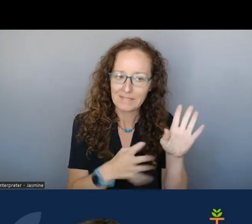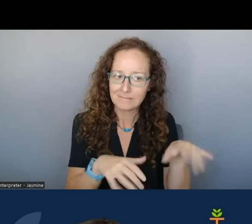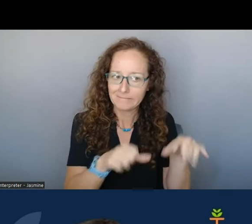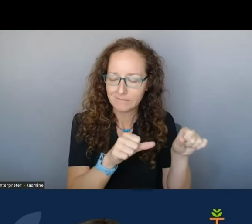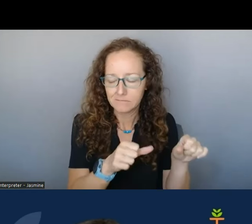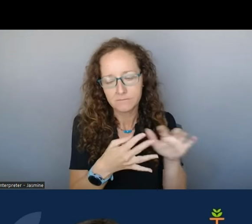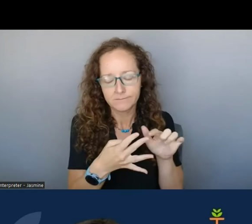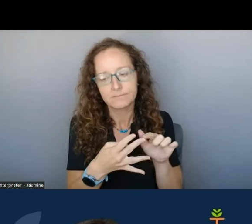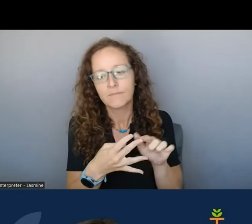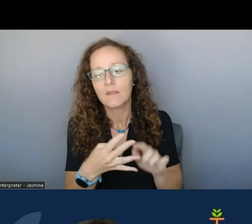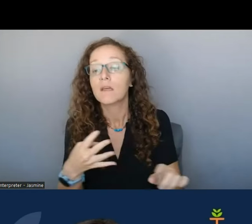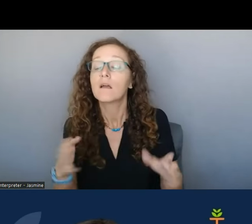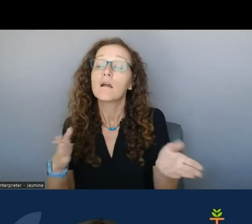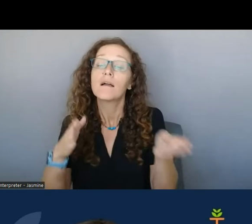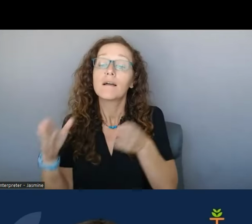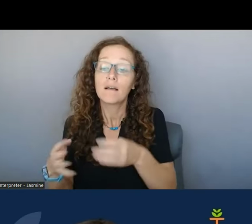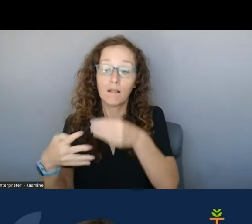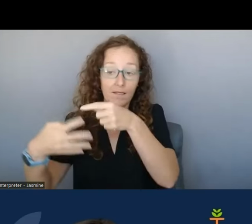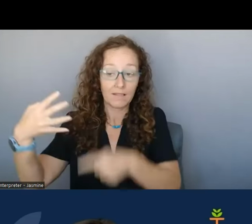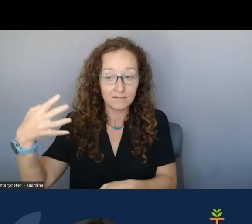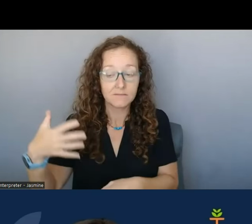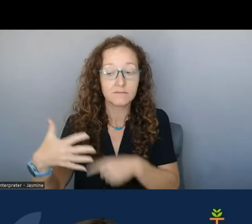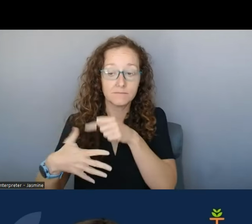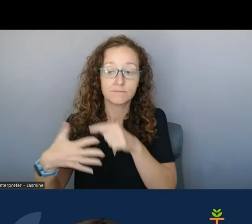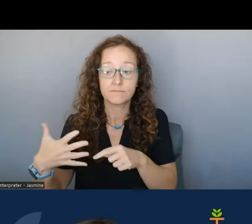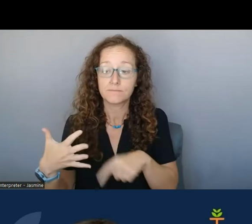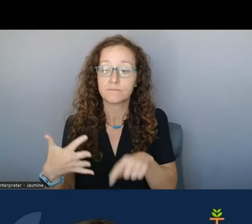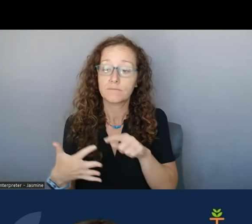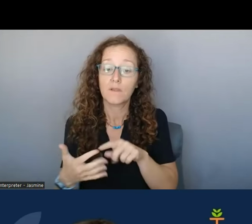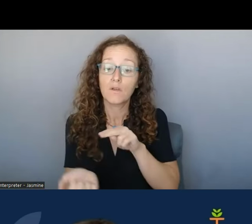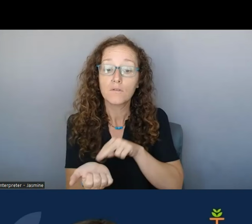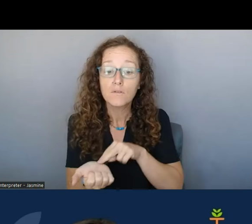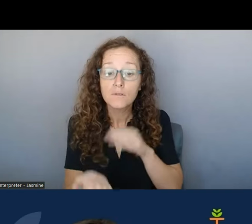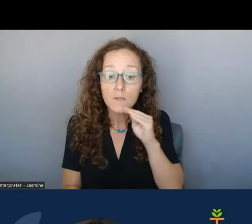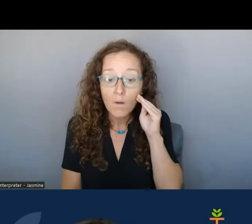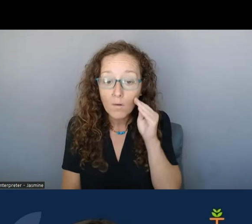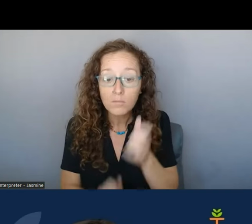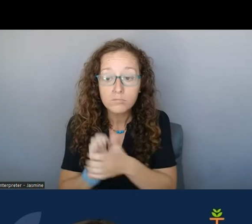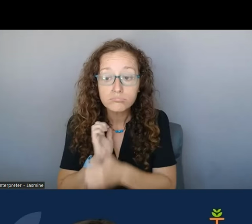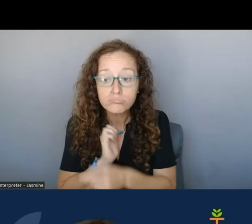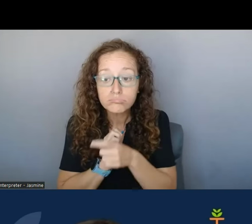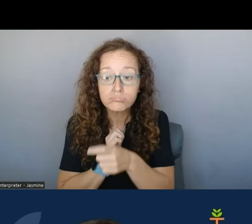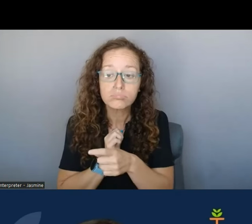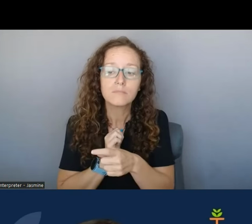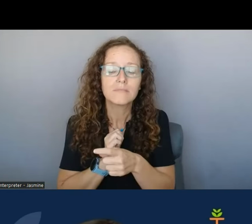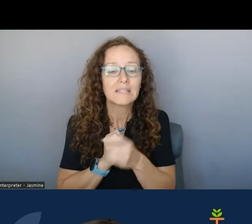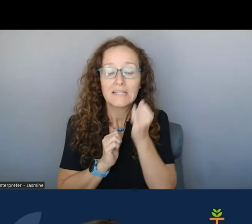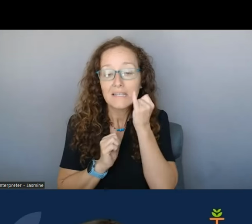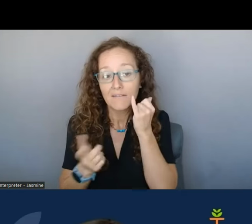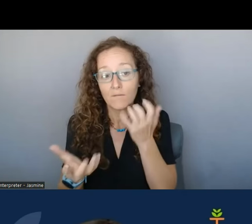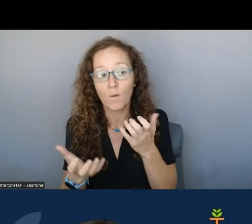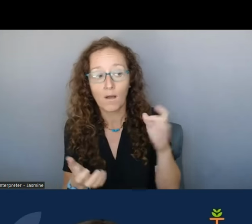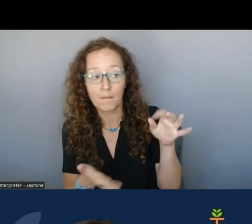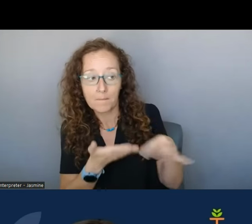nursing facility coverage. So to receive this kind of coverage, you have to meet some requirements, and your needs have to